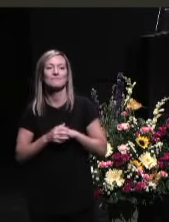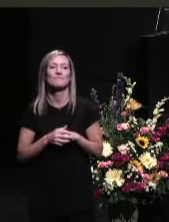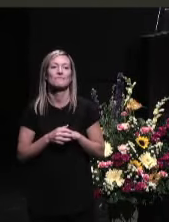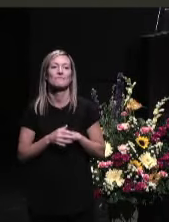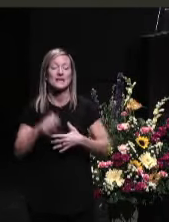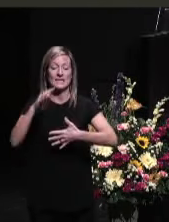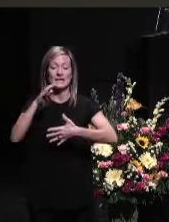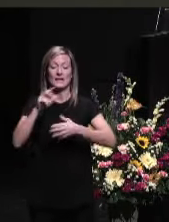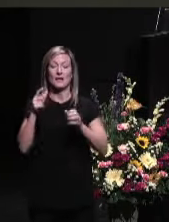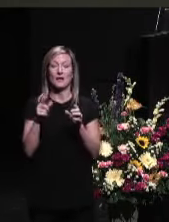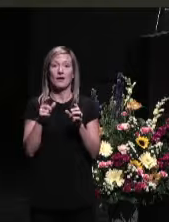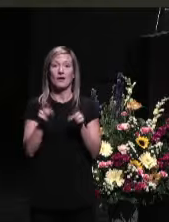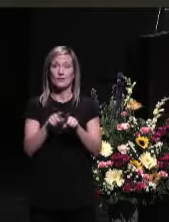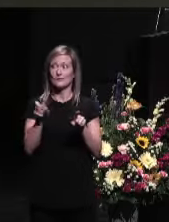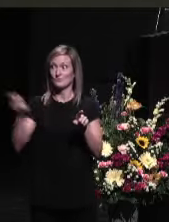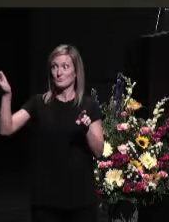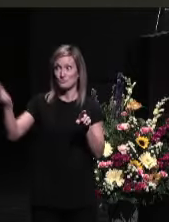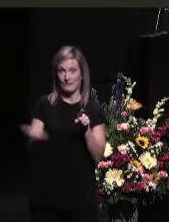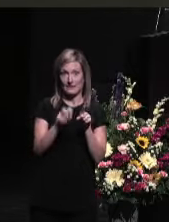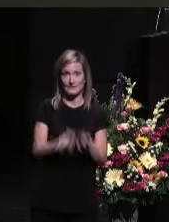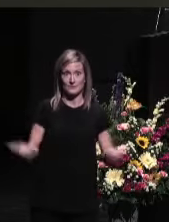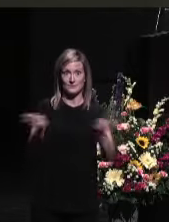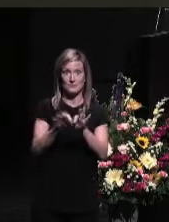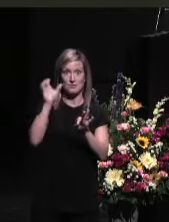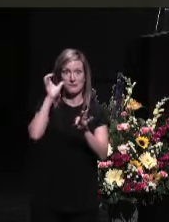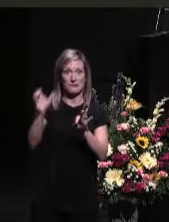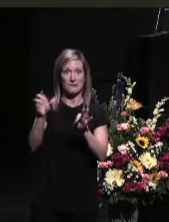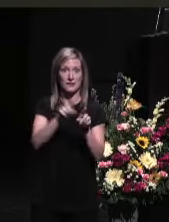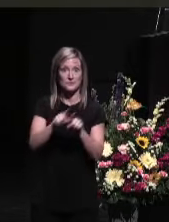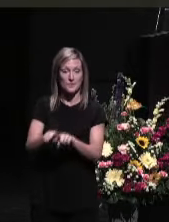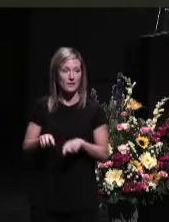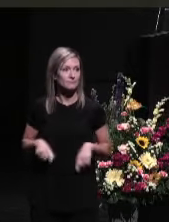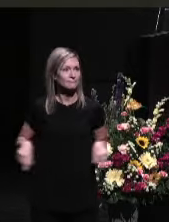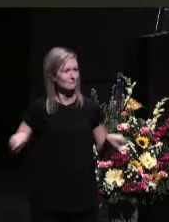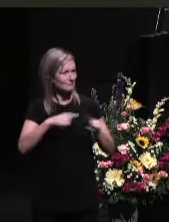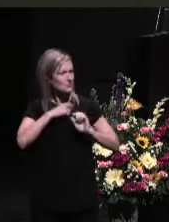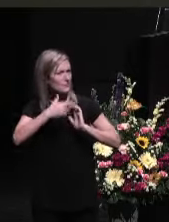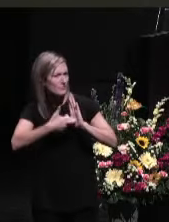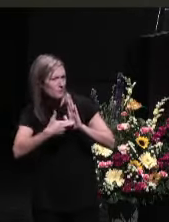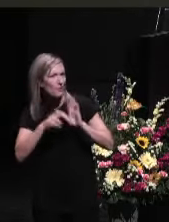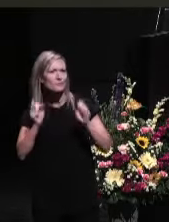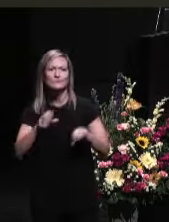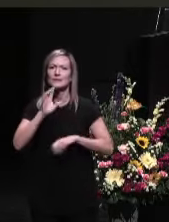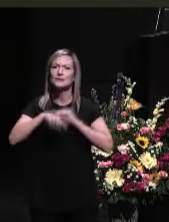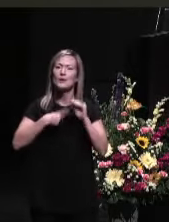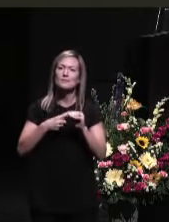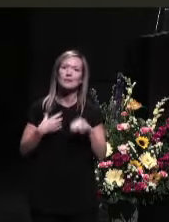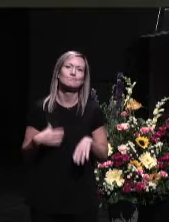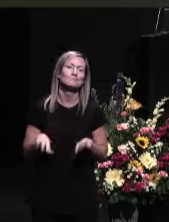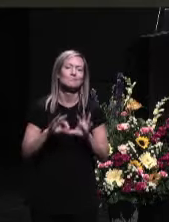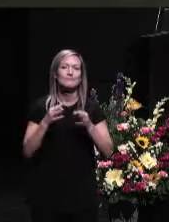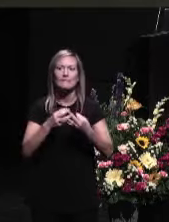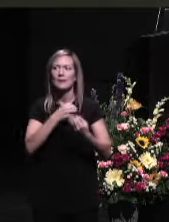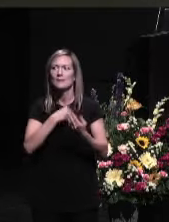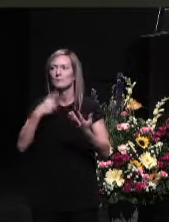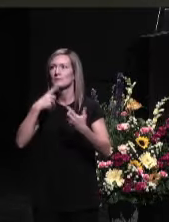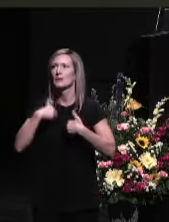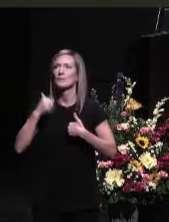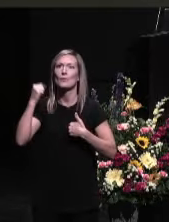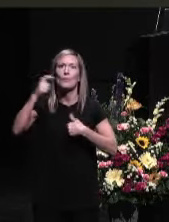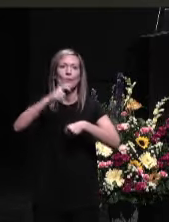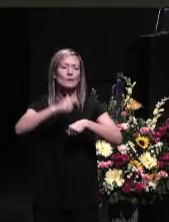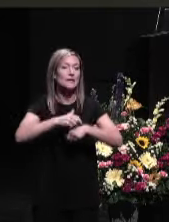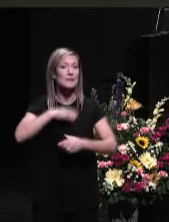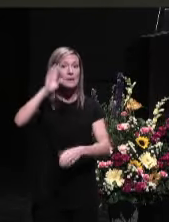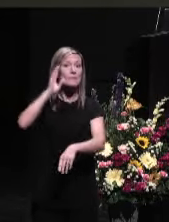concept, and you have a role in that. We can talk about articulation agreements. We can talk about how family members tell me all the time, my son